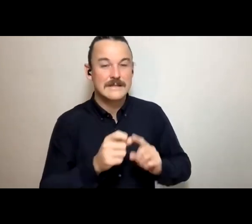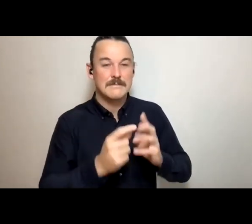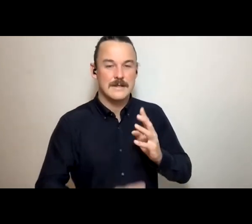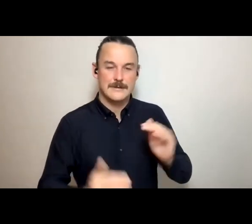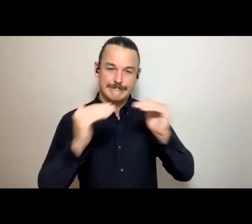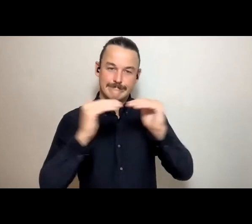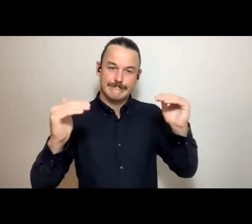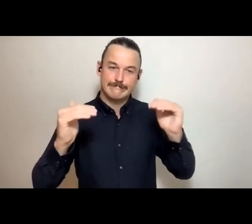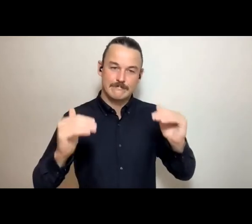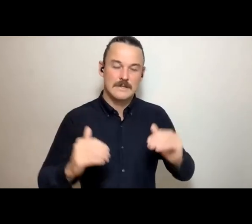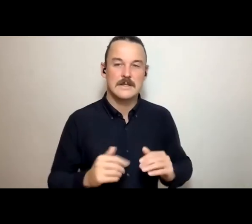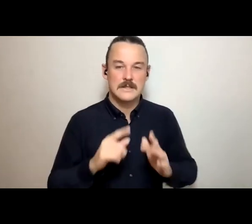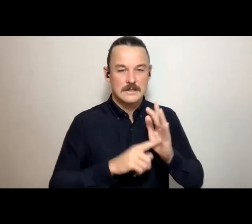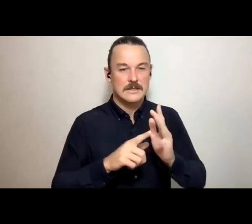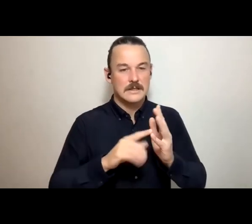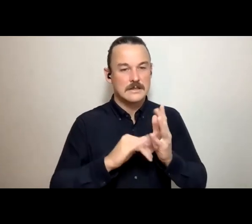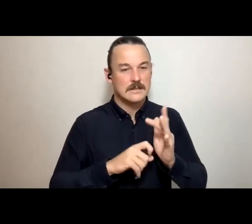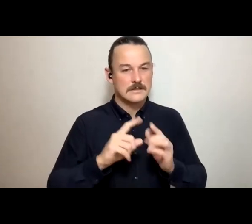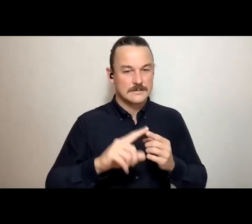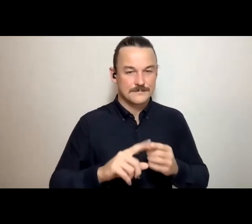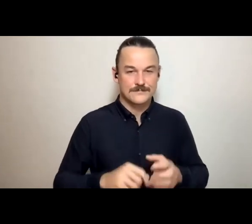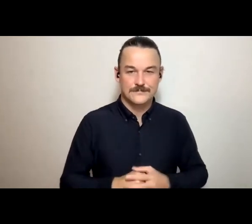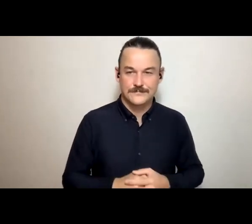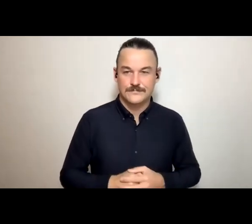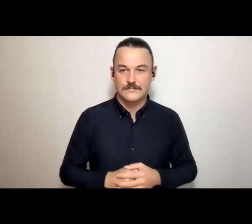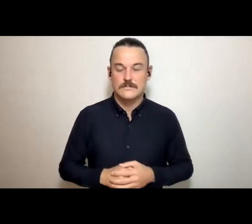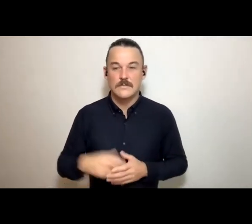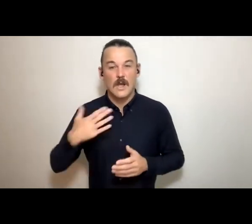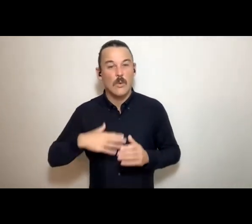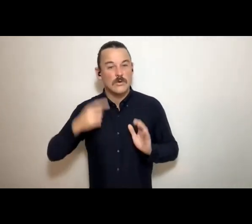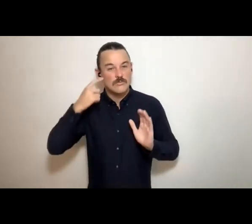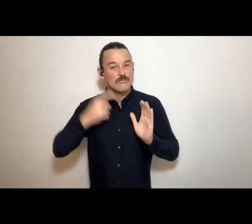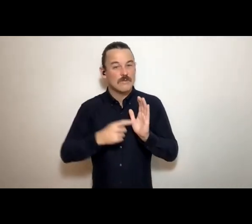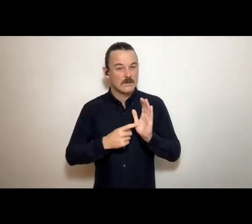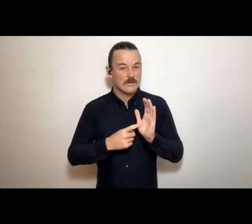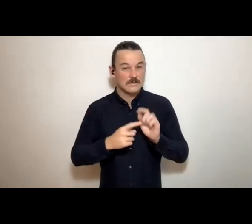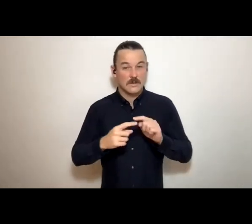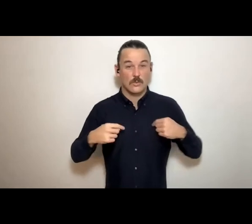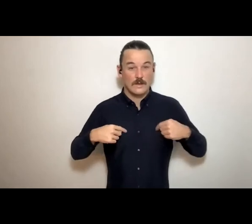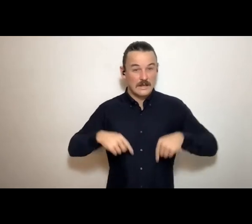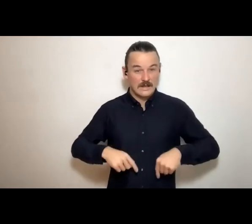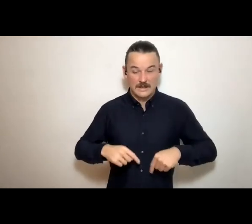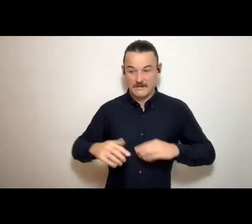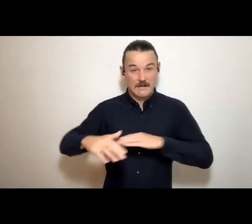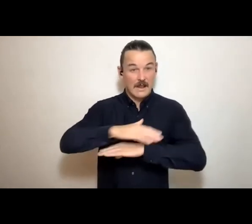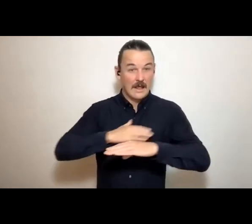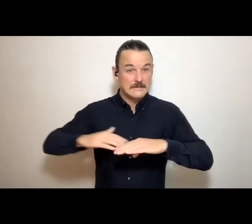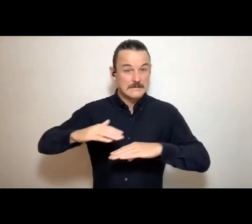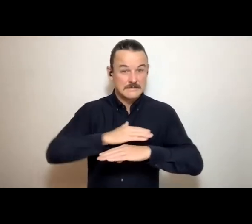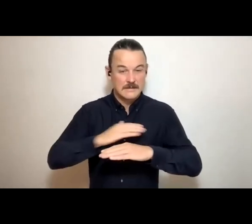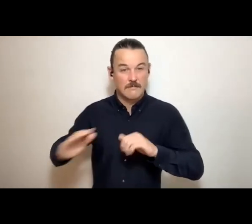to recognise that we are on unceded stolen lands of First Nations peoples